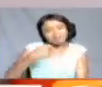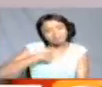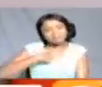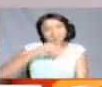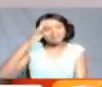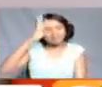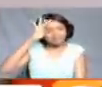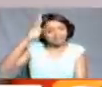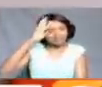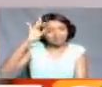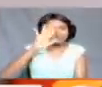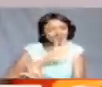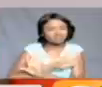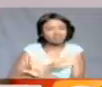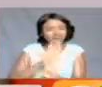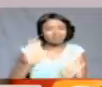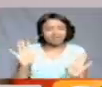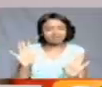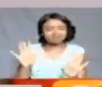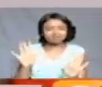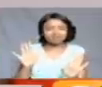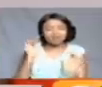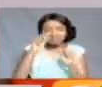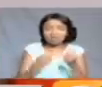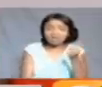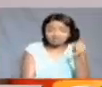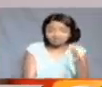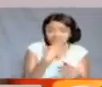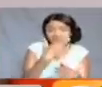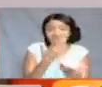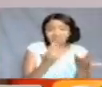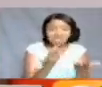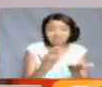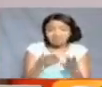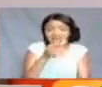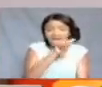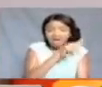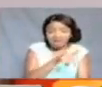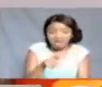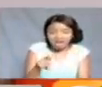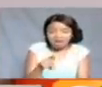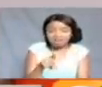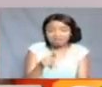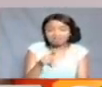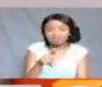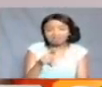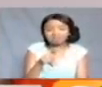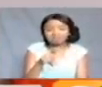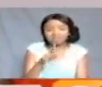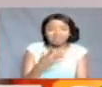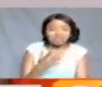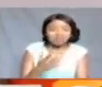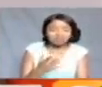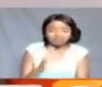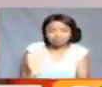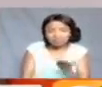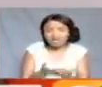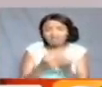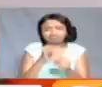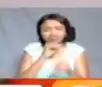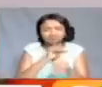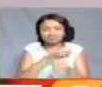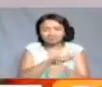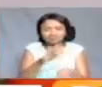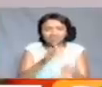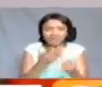as creative as you can be. You can even come up with an app that people who've done, they've come up, instead of just influencing for an existing product,